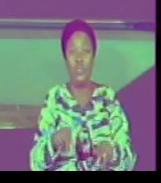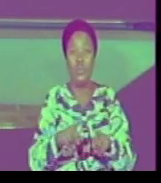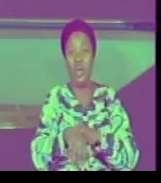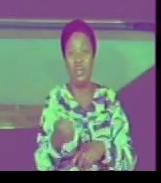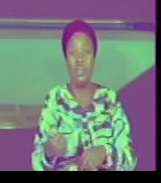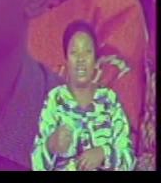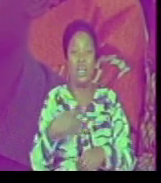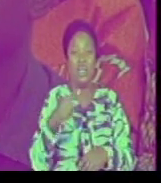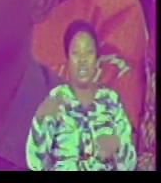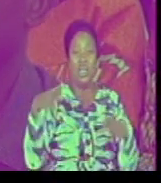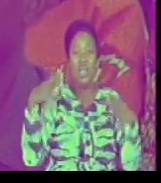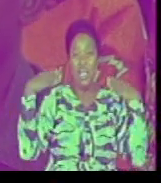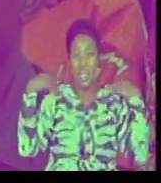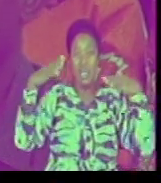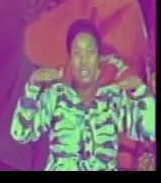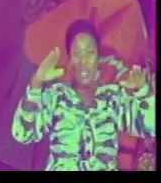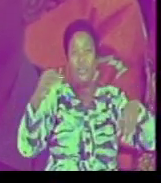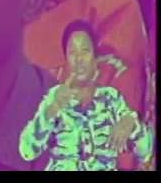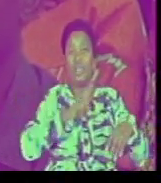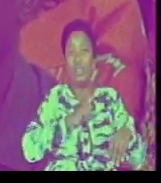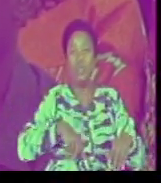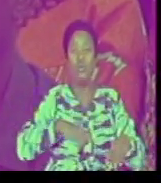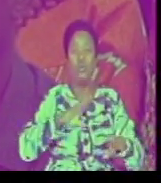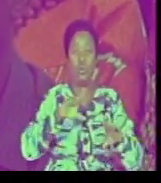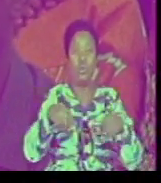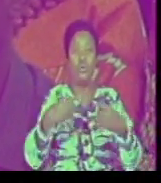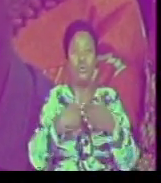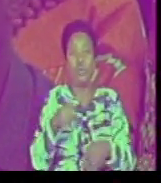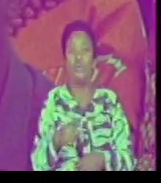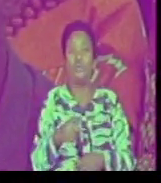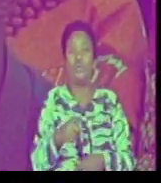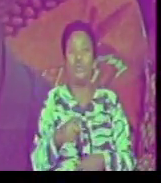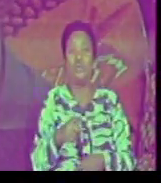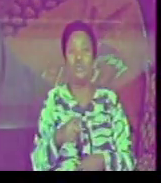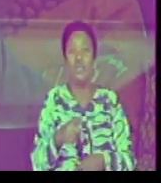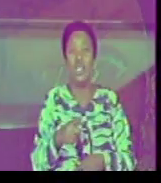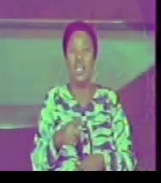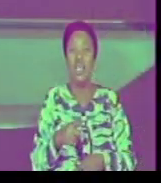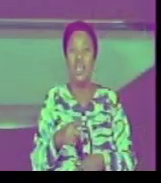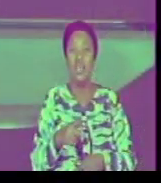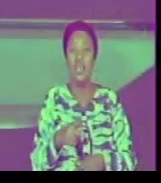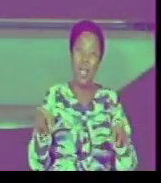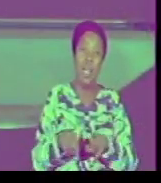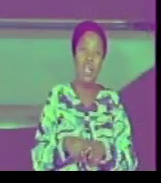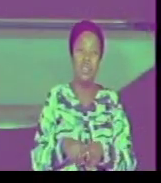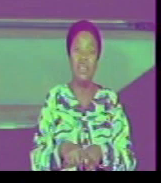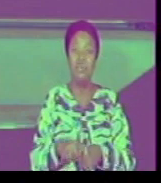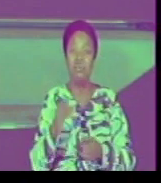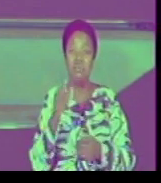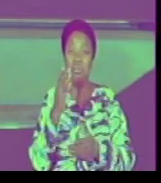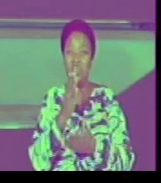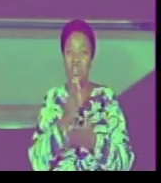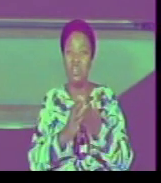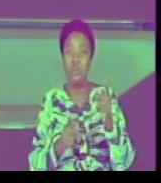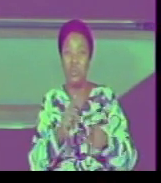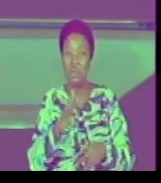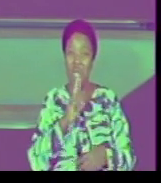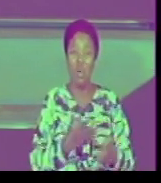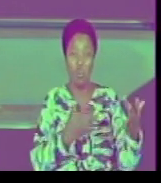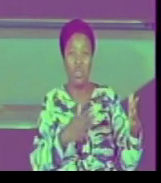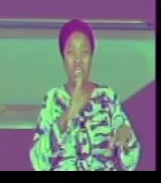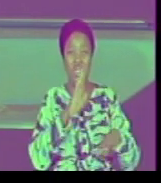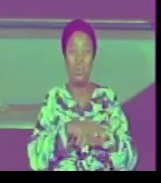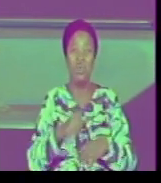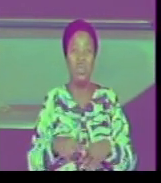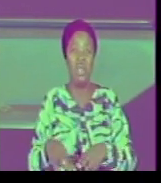Lord will go before you. As some people are waiting on the road, they were not waiting for you, they're waiting for other